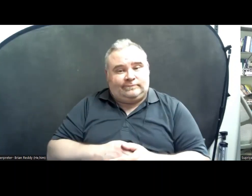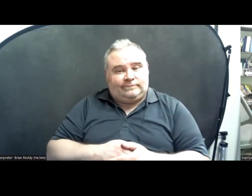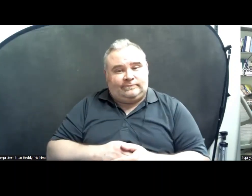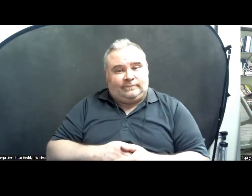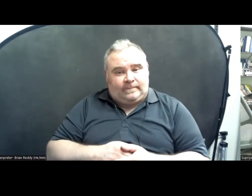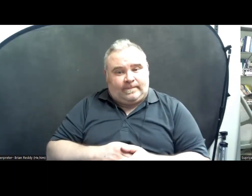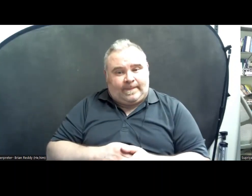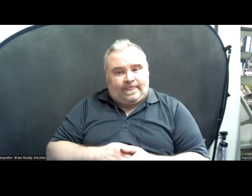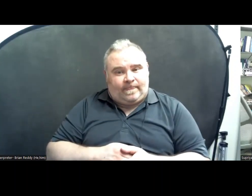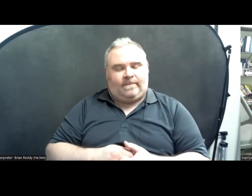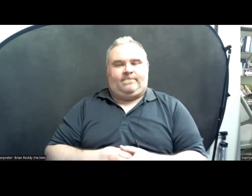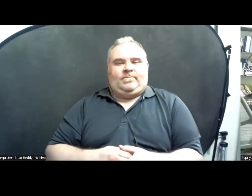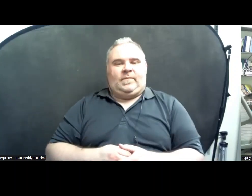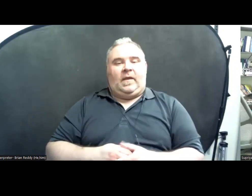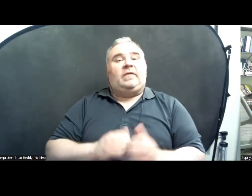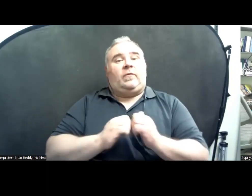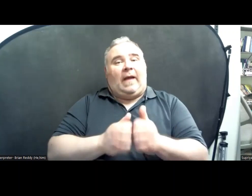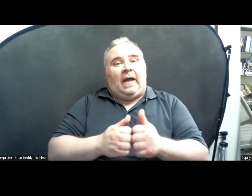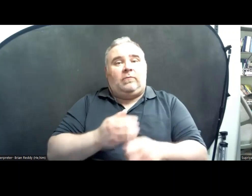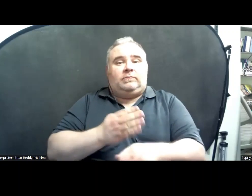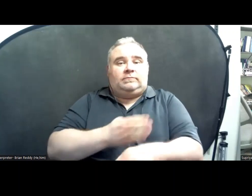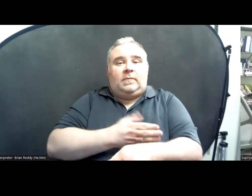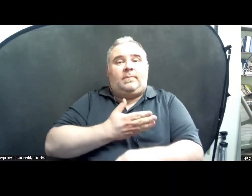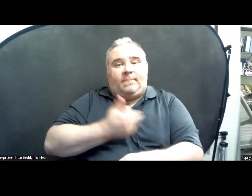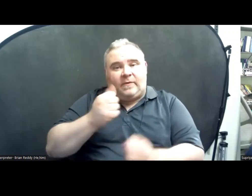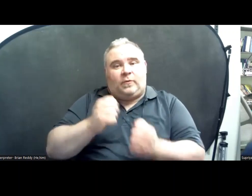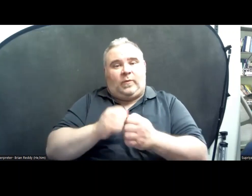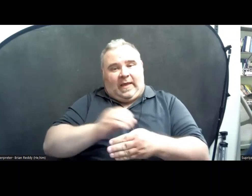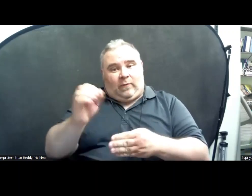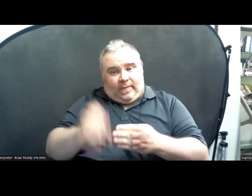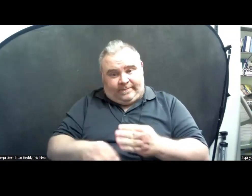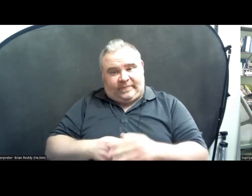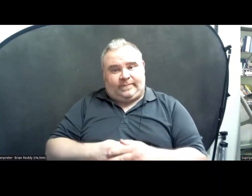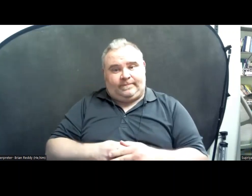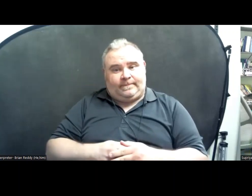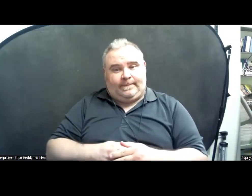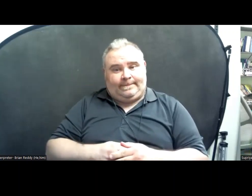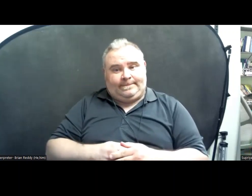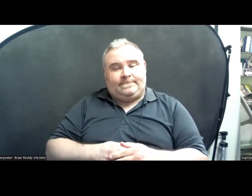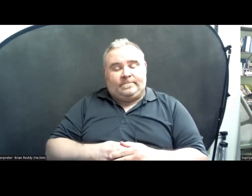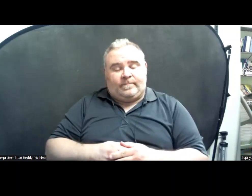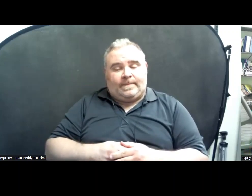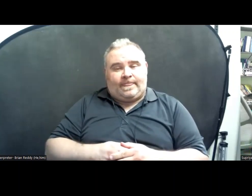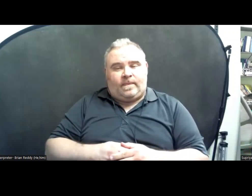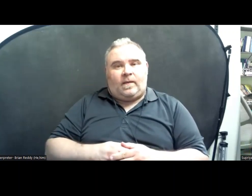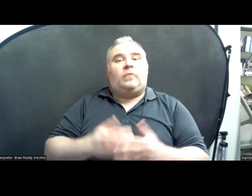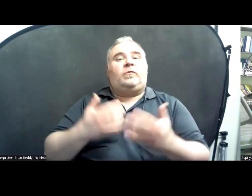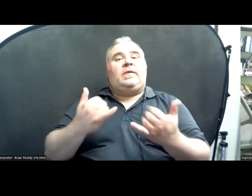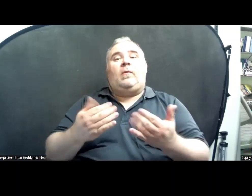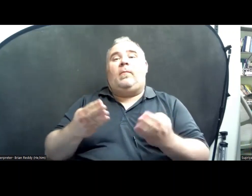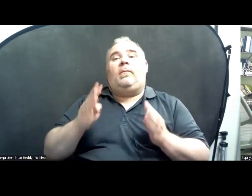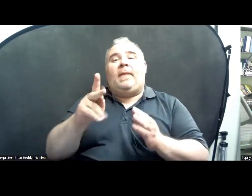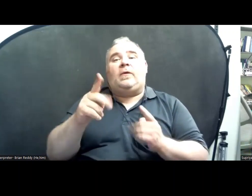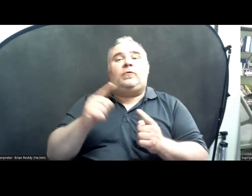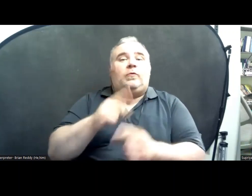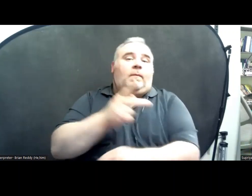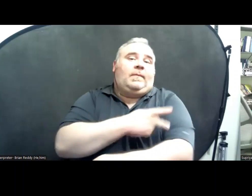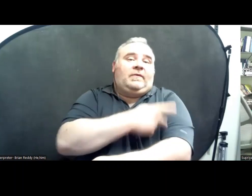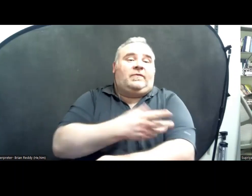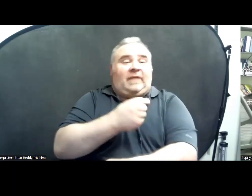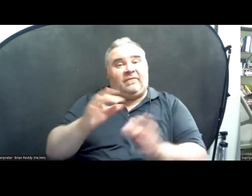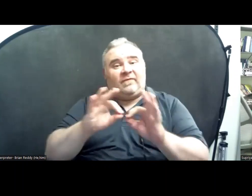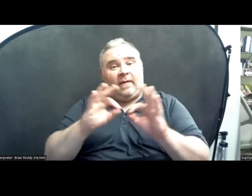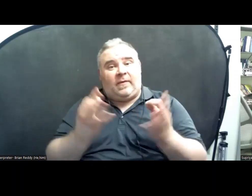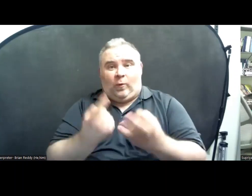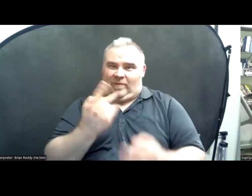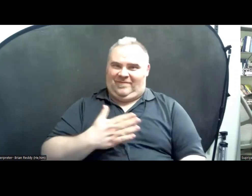the geriatric assessment can improve outcomes. So again, taking this back to patients and families, this was one of my